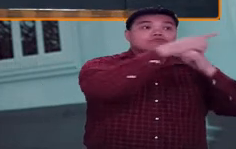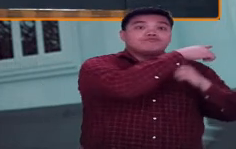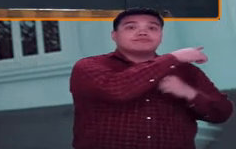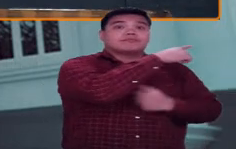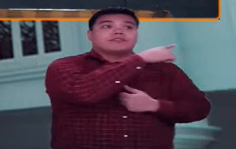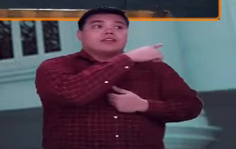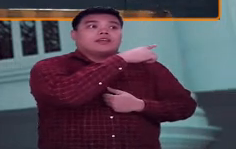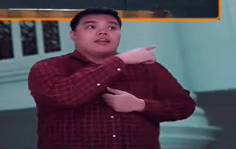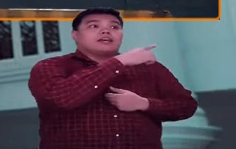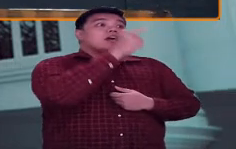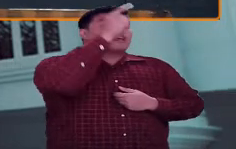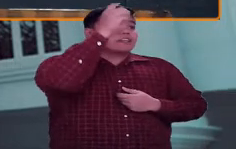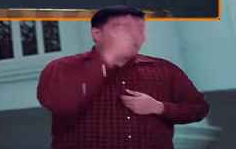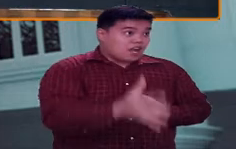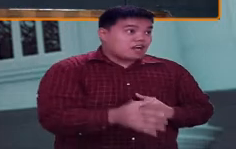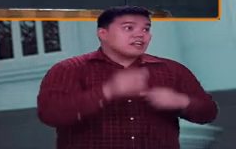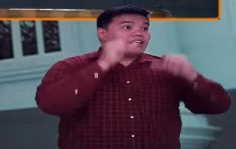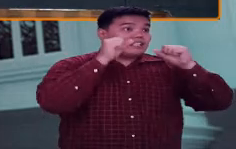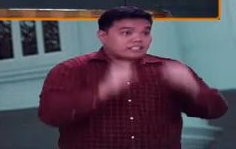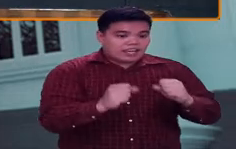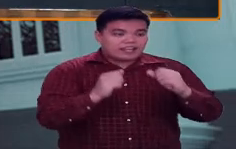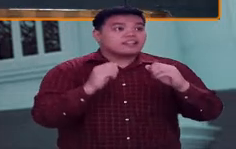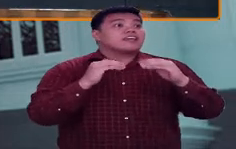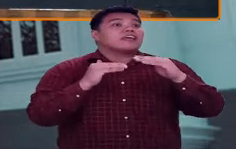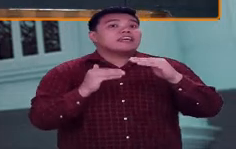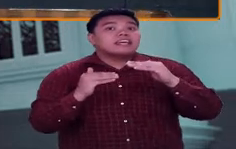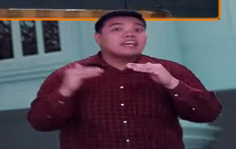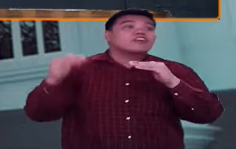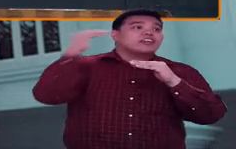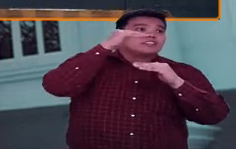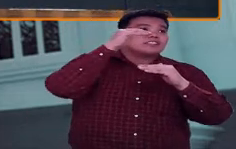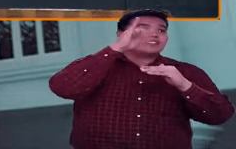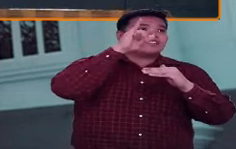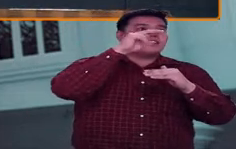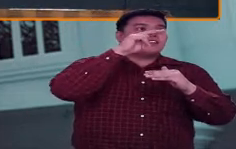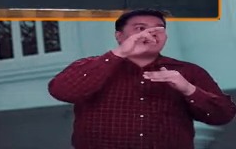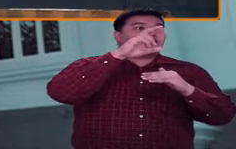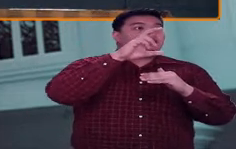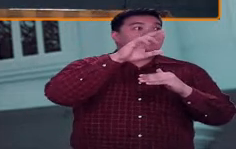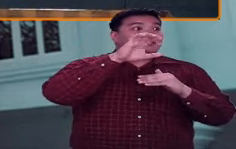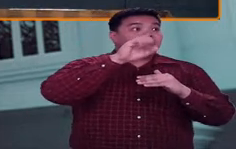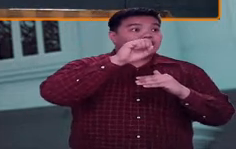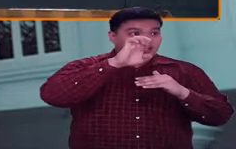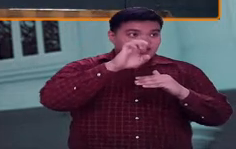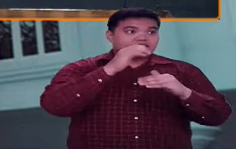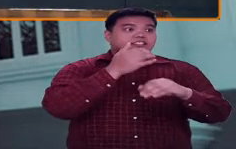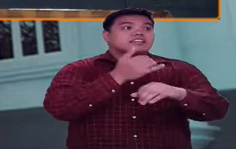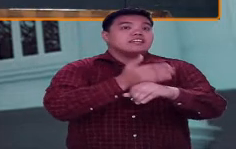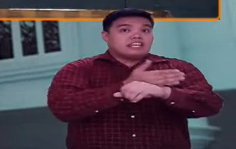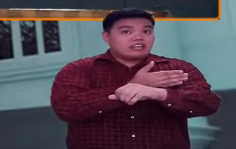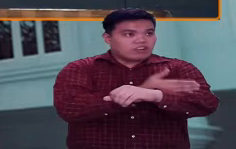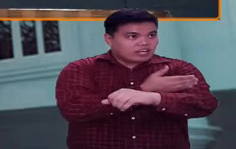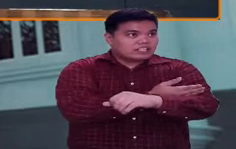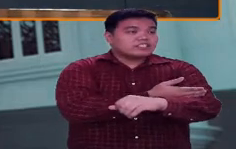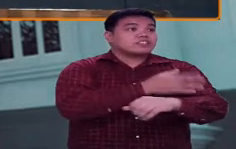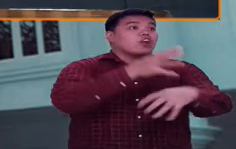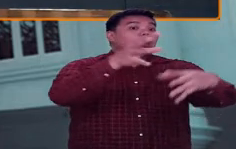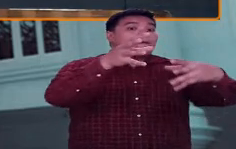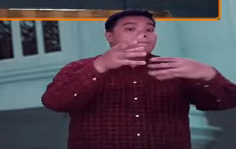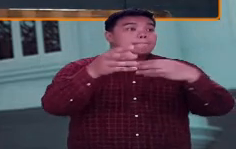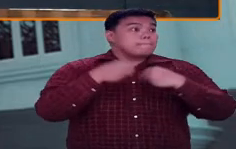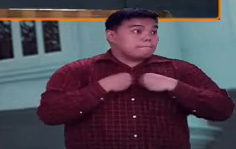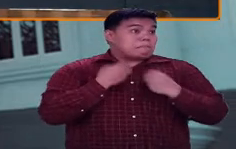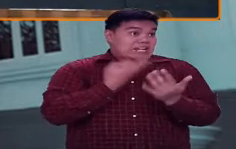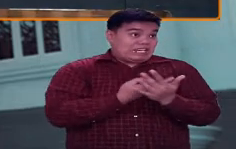increase your income. If by faith you say, God, I'm going to give to missions, God can increase your